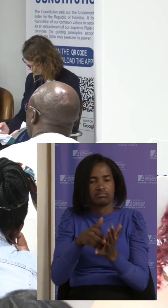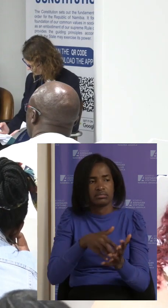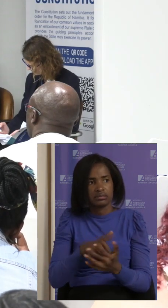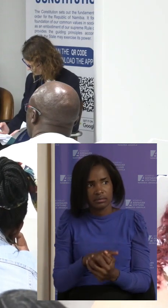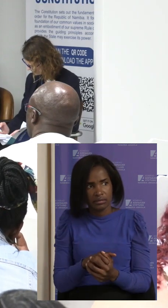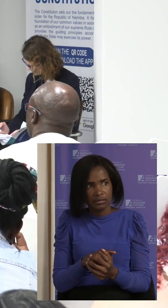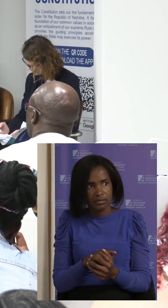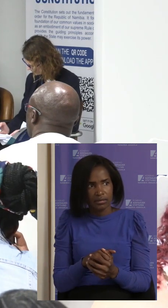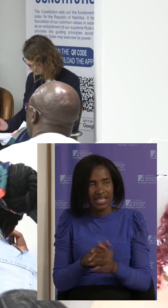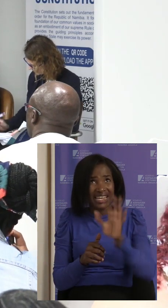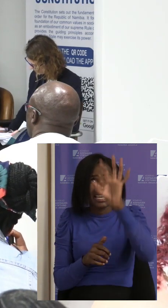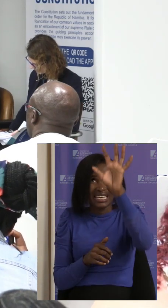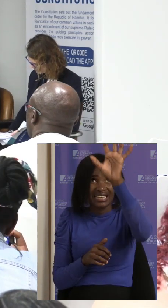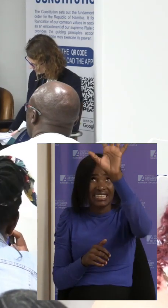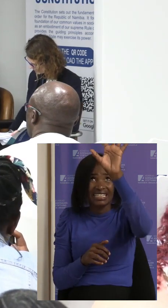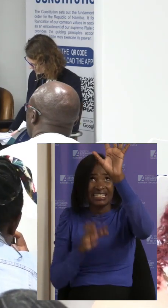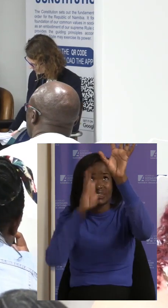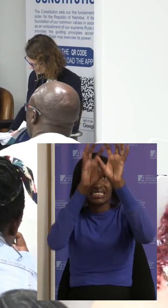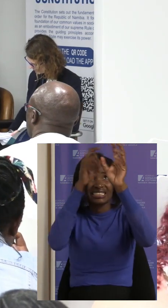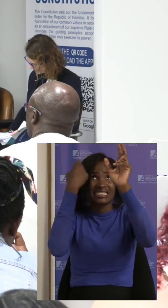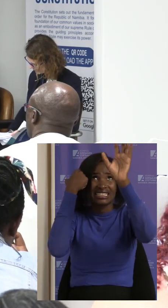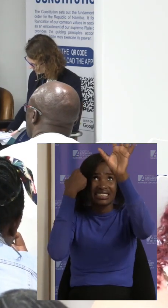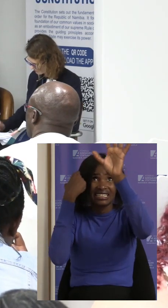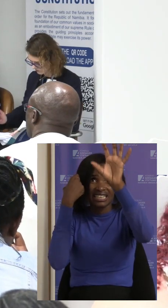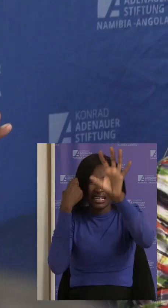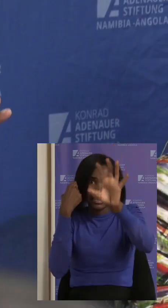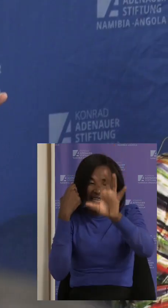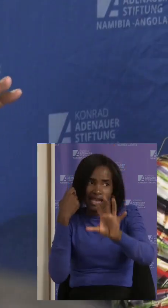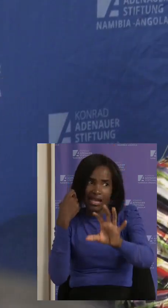Somewhere is because some of the areas is of my interest.